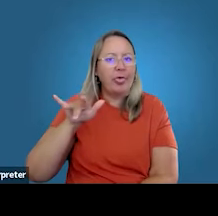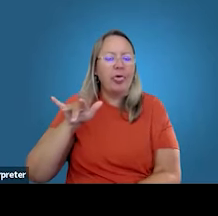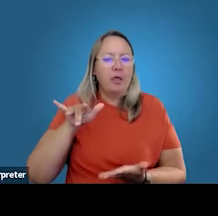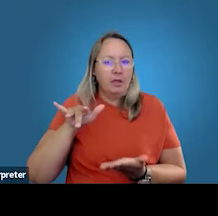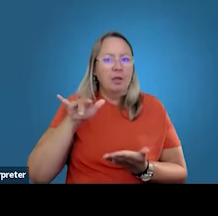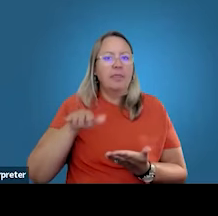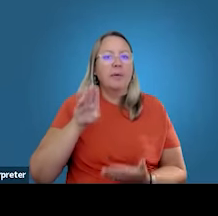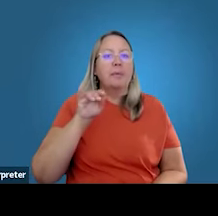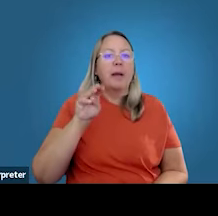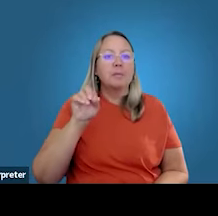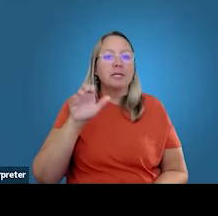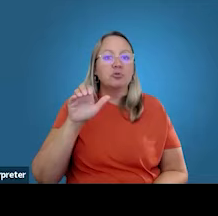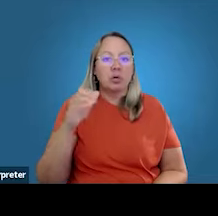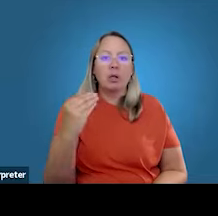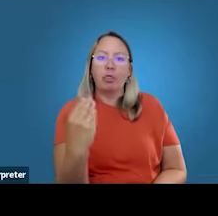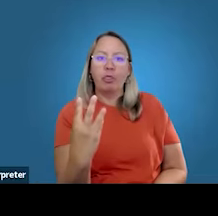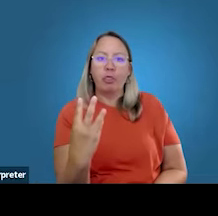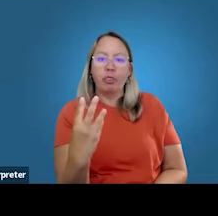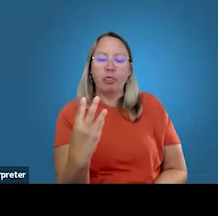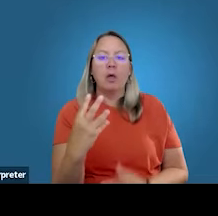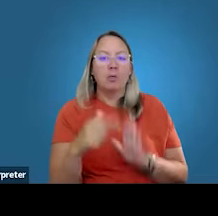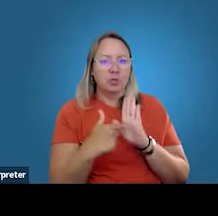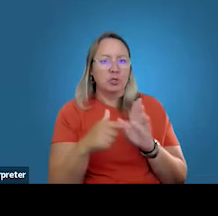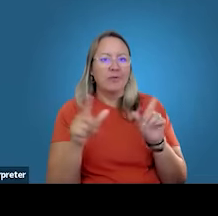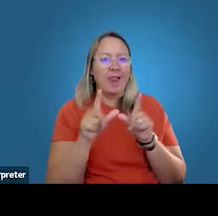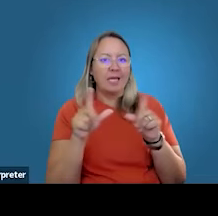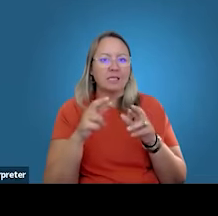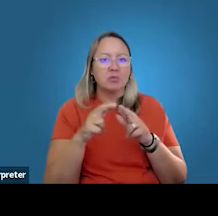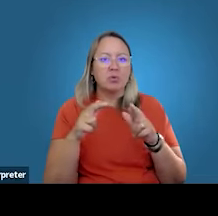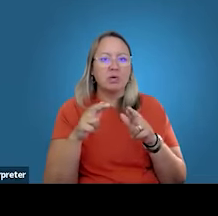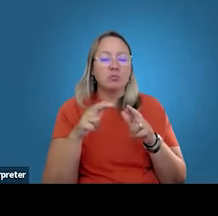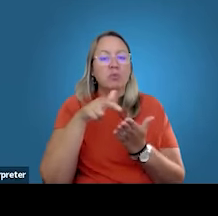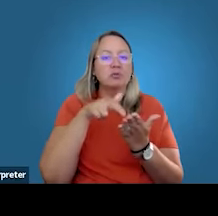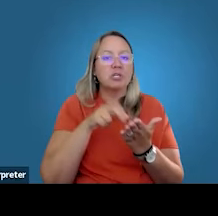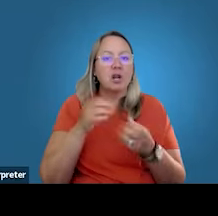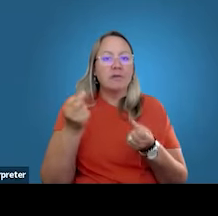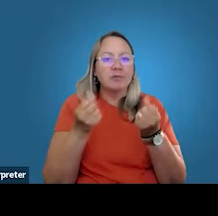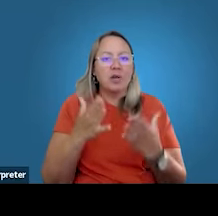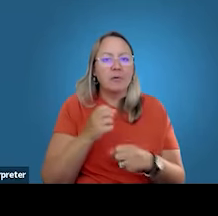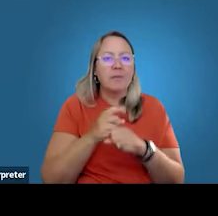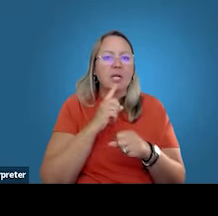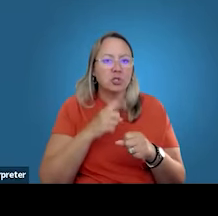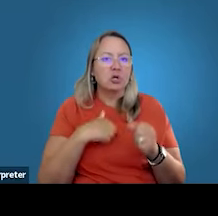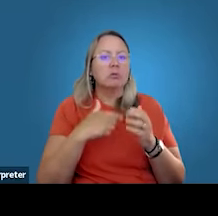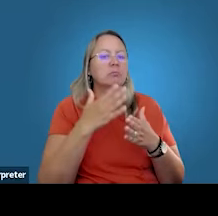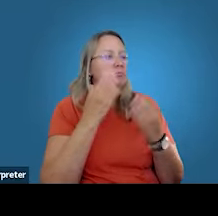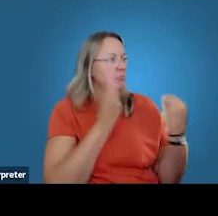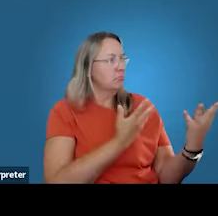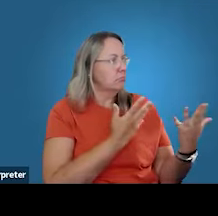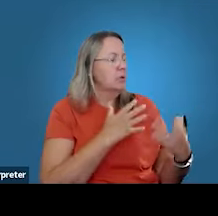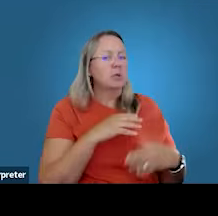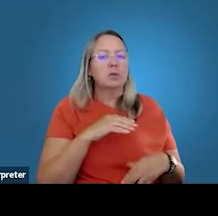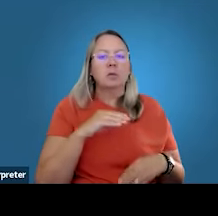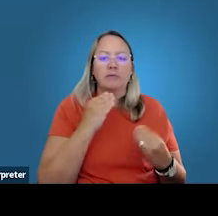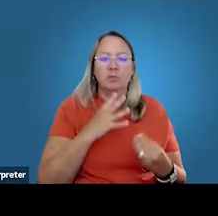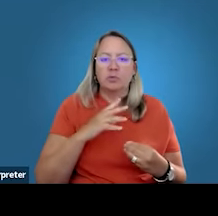ultrasonic biometric scanner displays the license and registration of the driver to ensure contactless exchange of information. With no trunk,